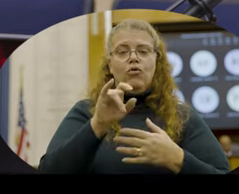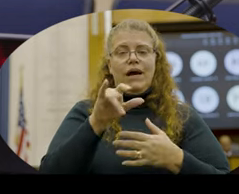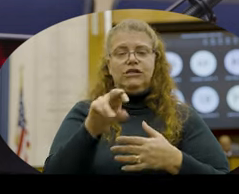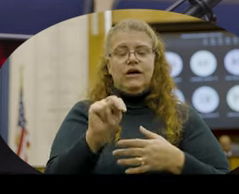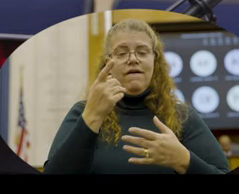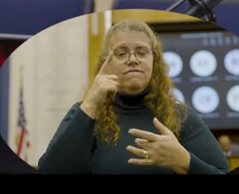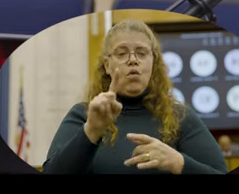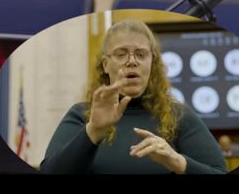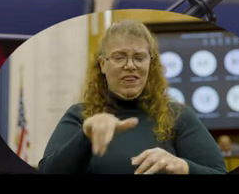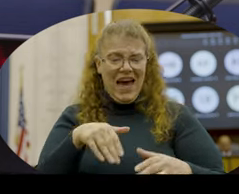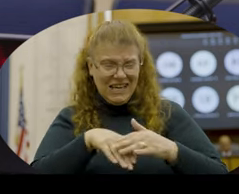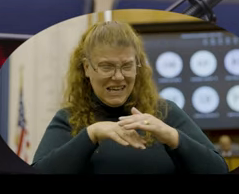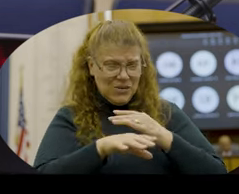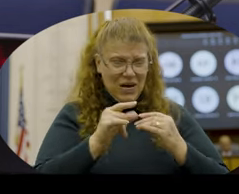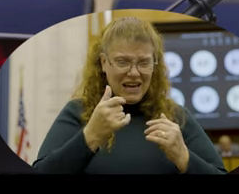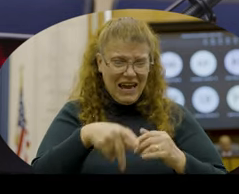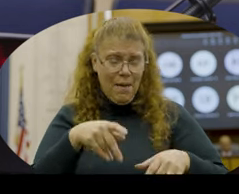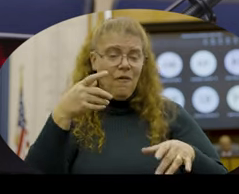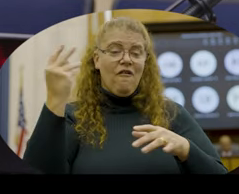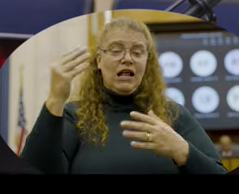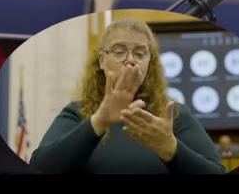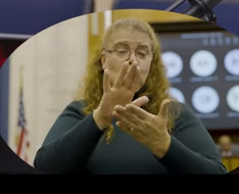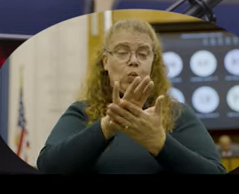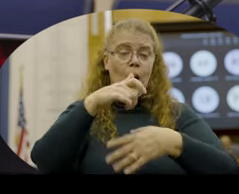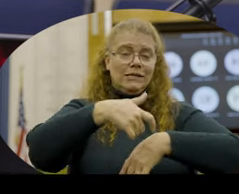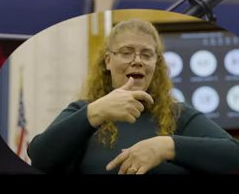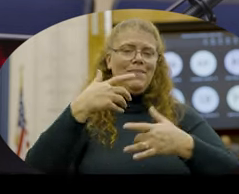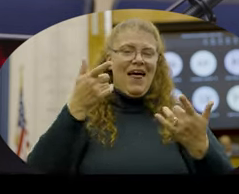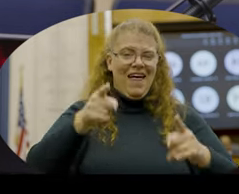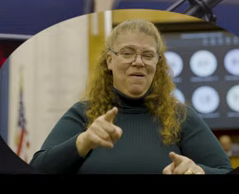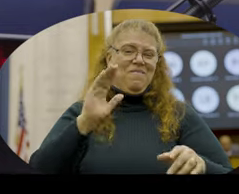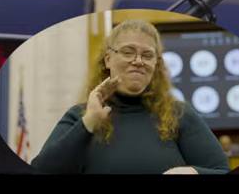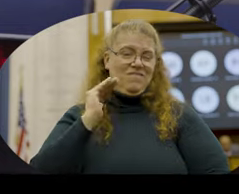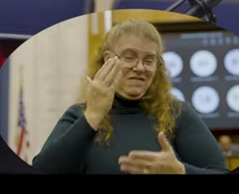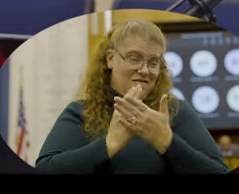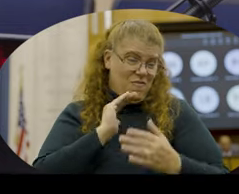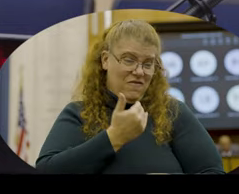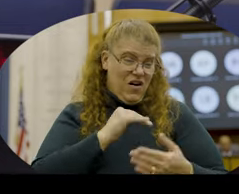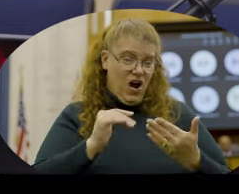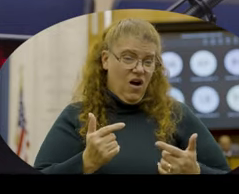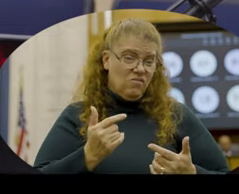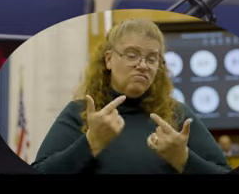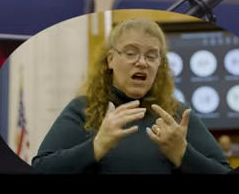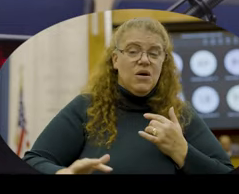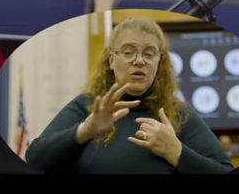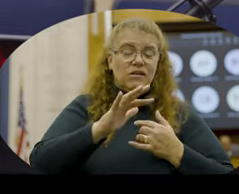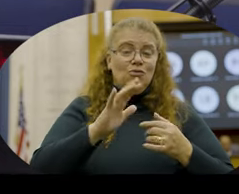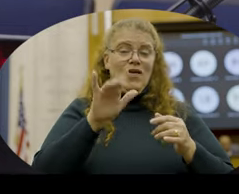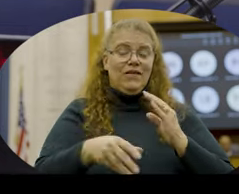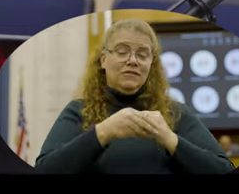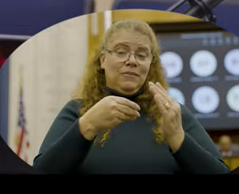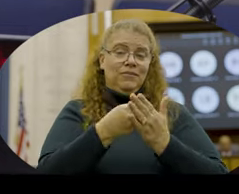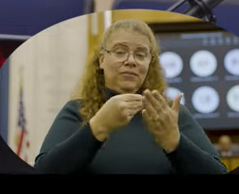proposal includes an additional $15 million in fiscal year 2024 dedicated to help rebuild Fox and